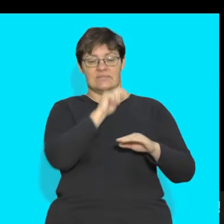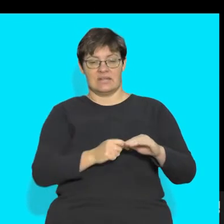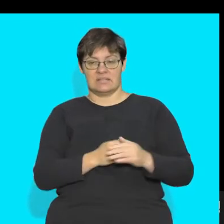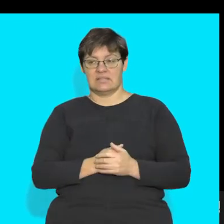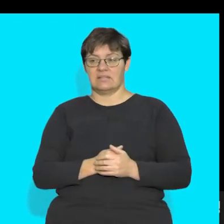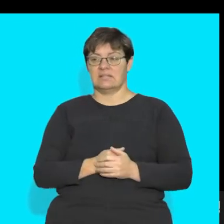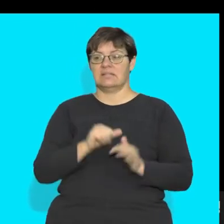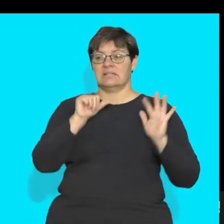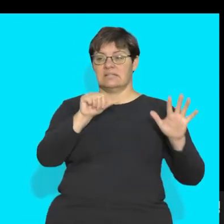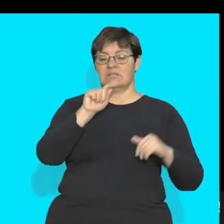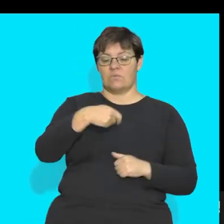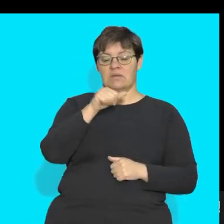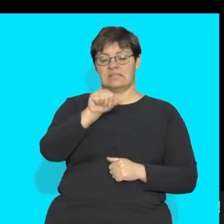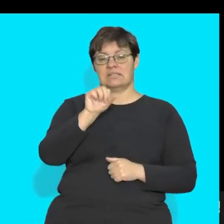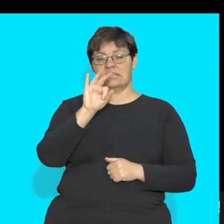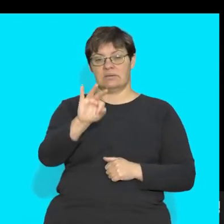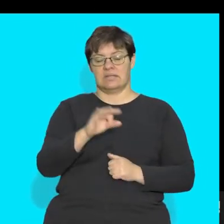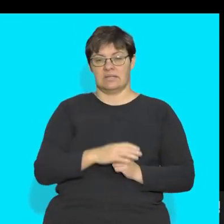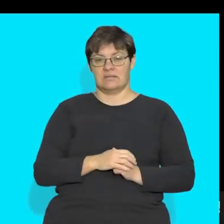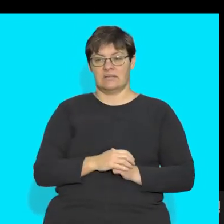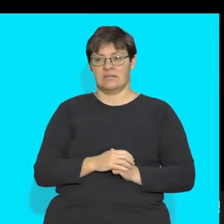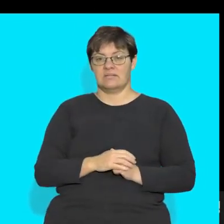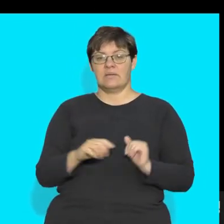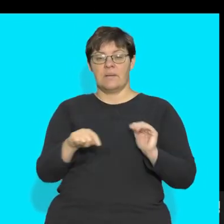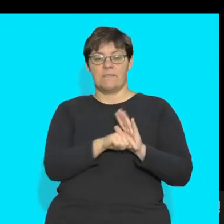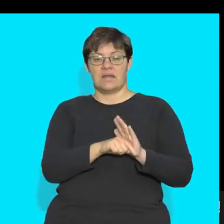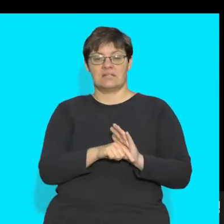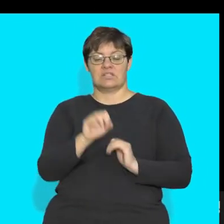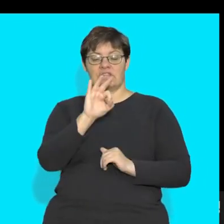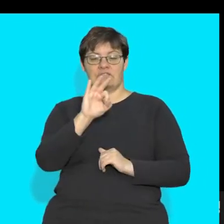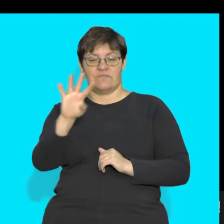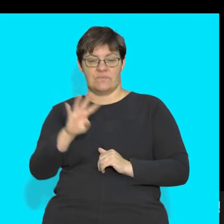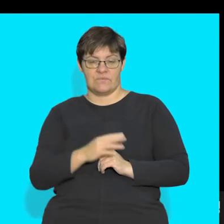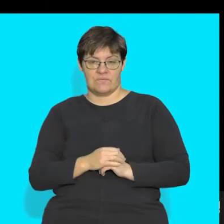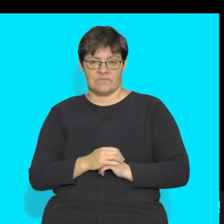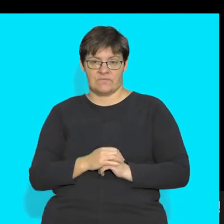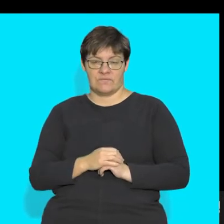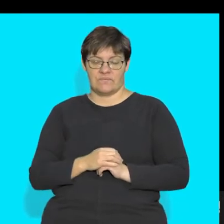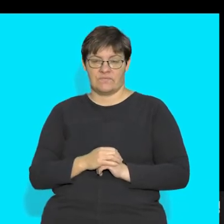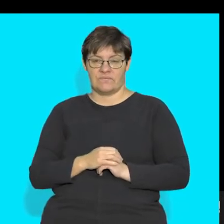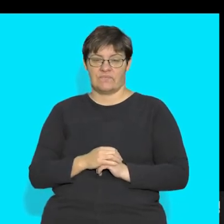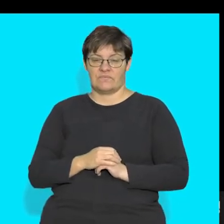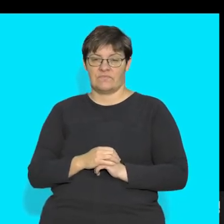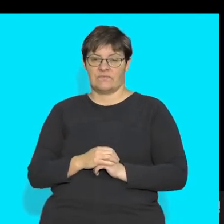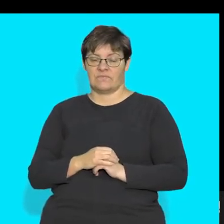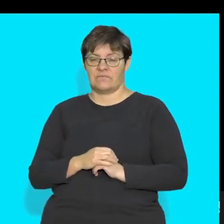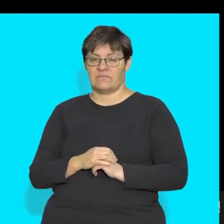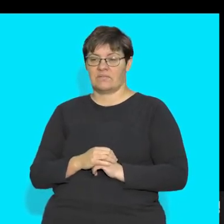by 6.63 to the minus 34, and